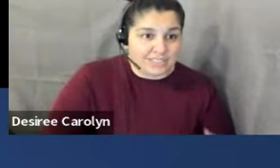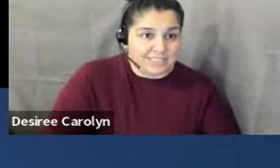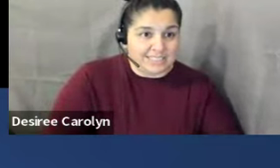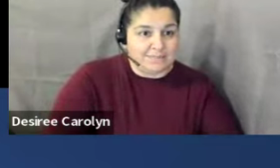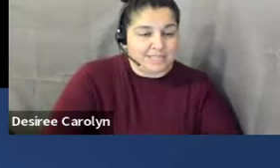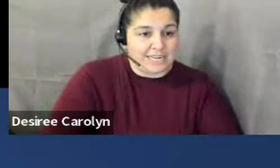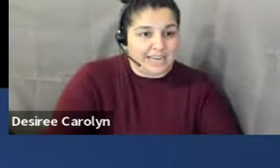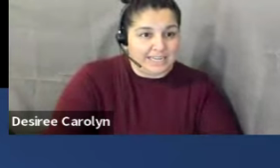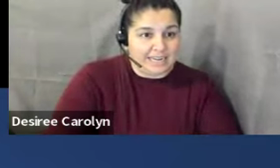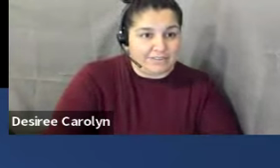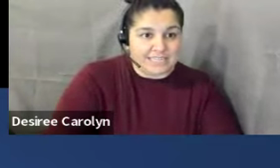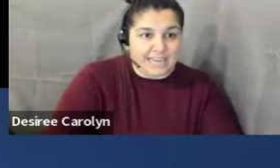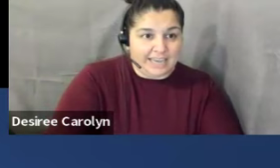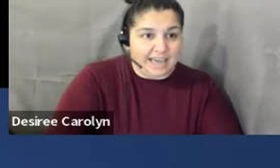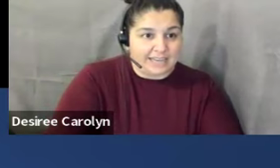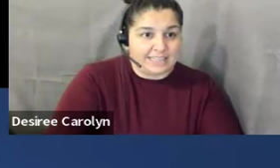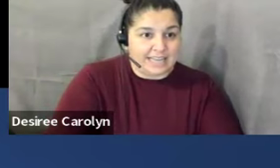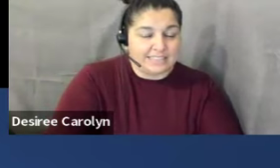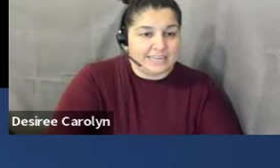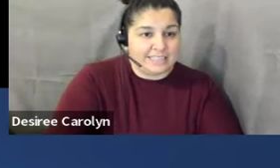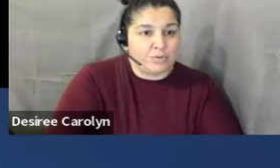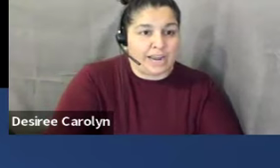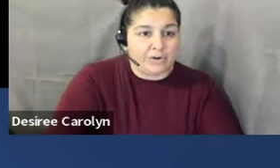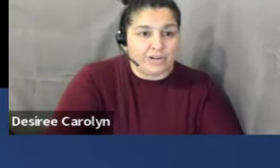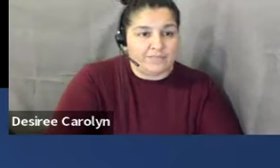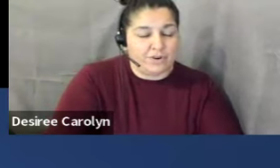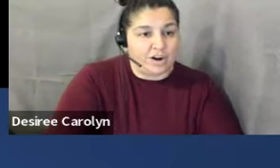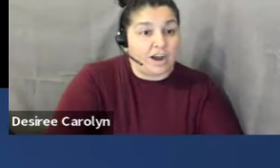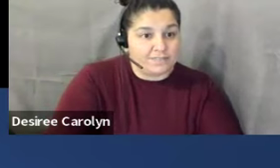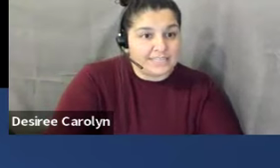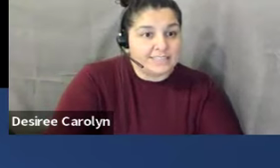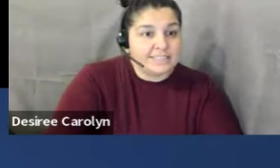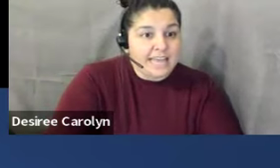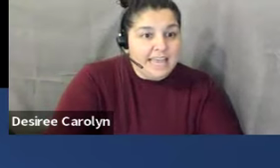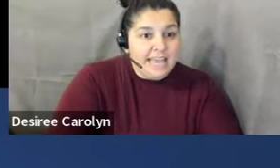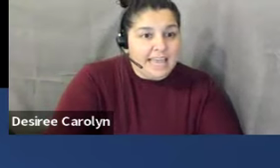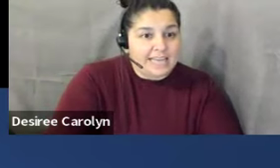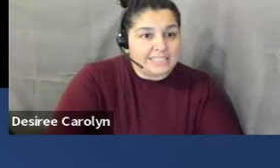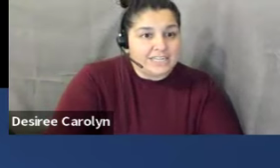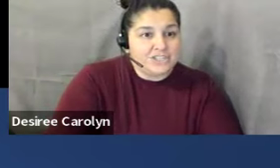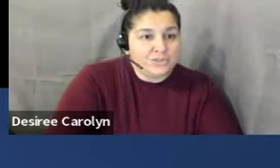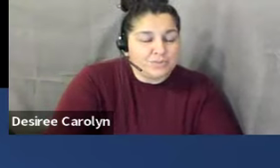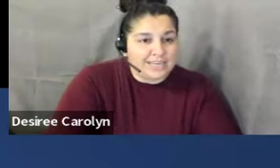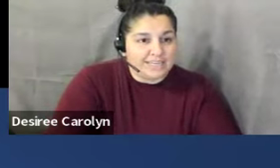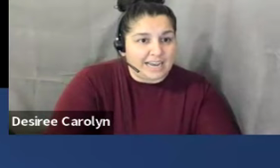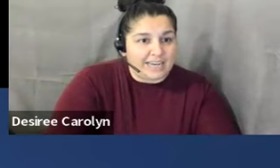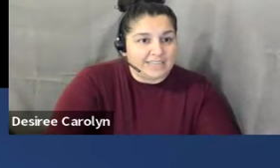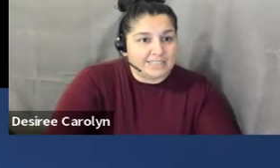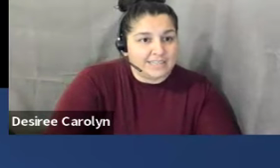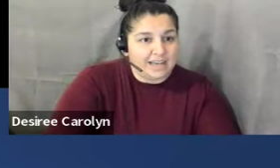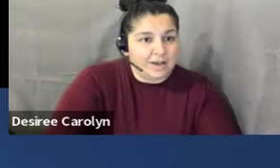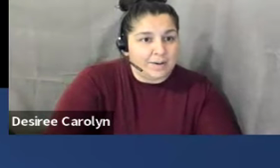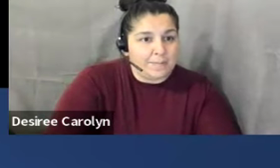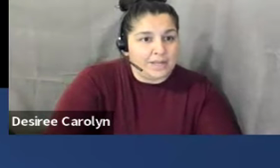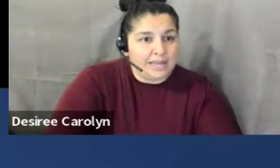myself personally, something that I need every day access, and it's a priority for our office. And I do